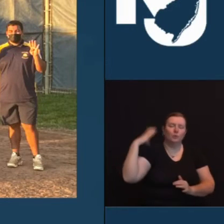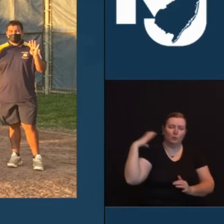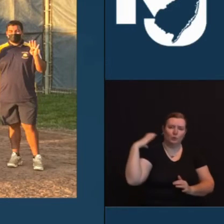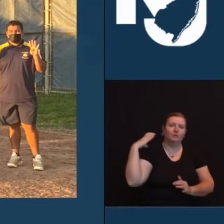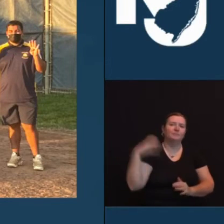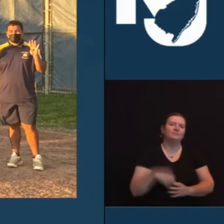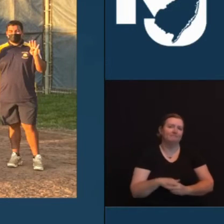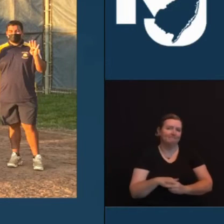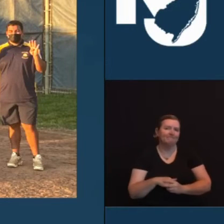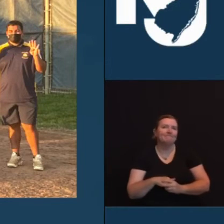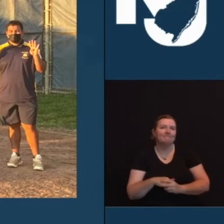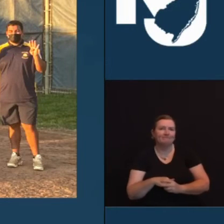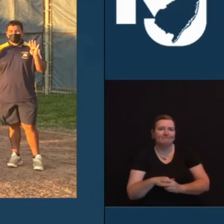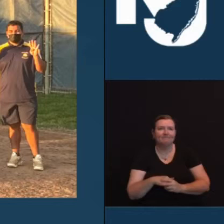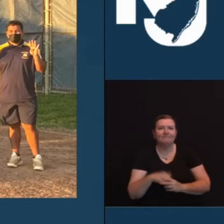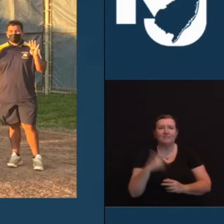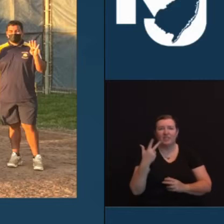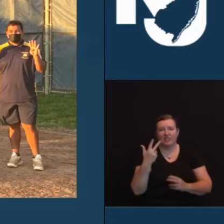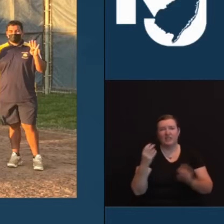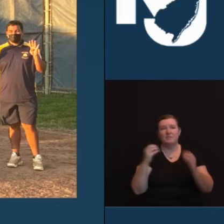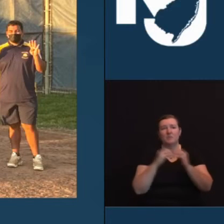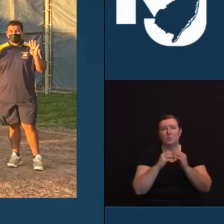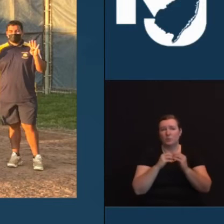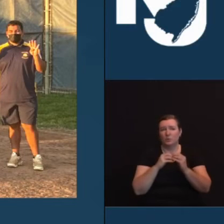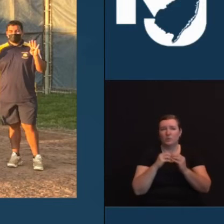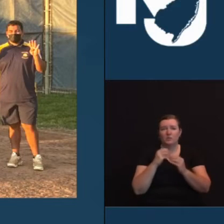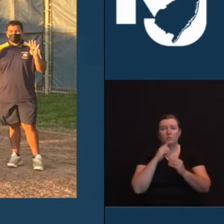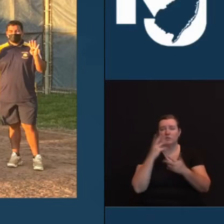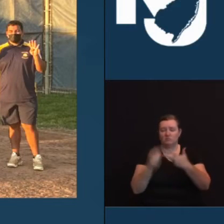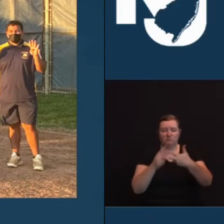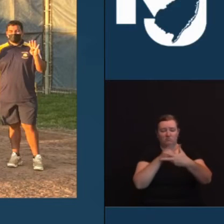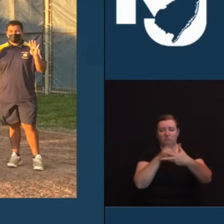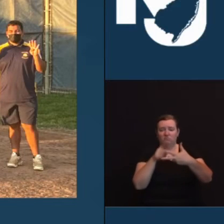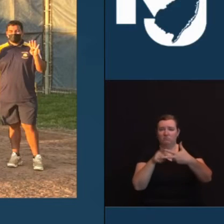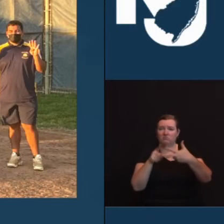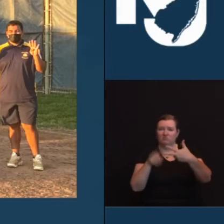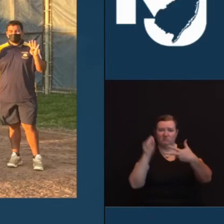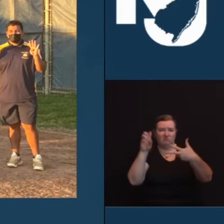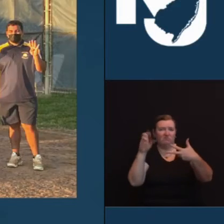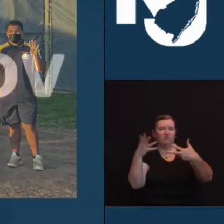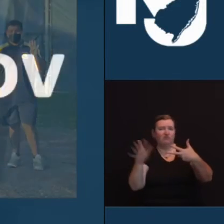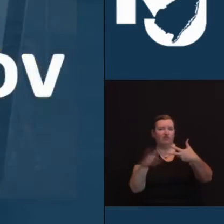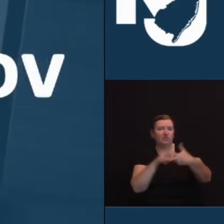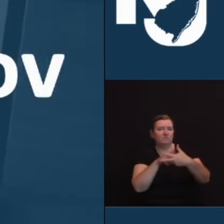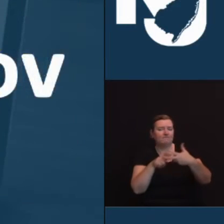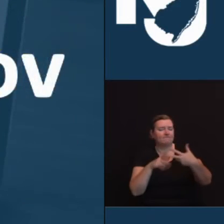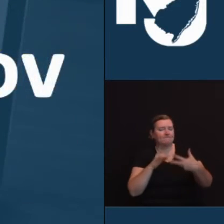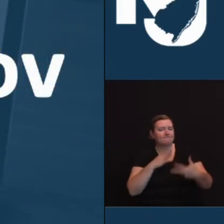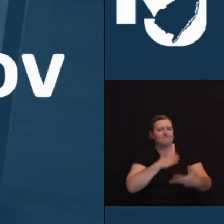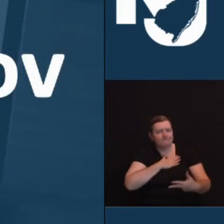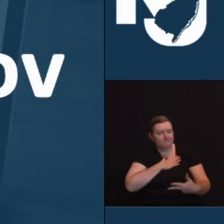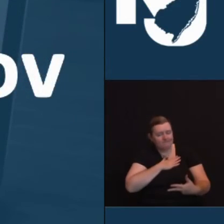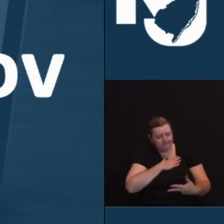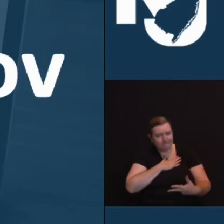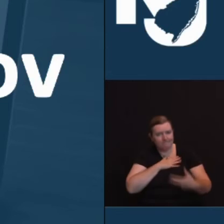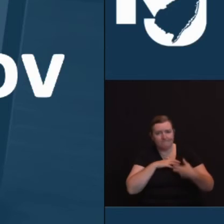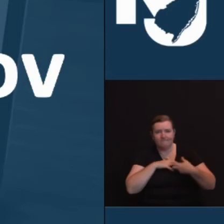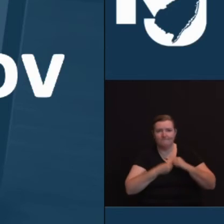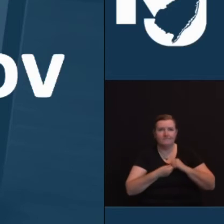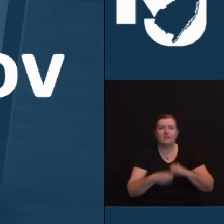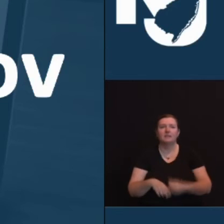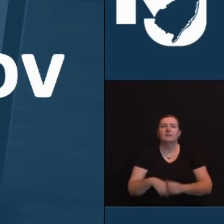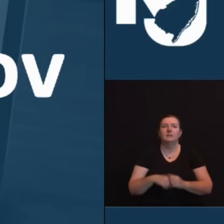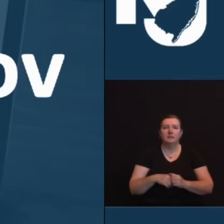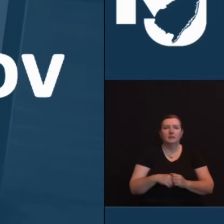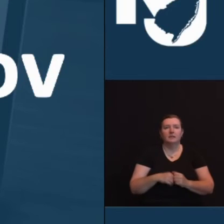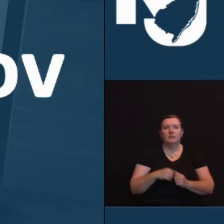than 16,000 New Jerseyans who have been lost throughout this pandemic. For them and for our own families, we have